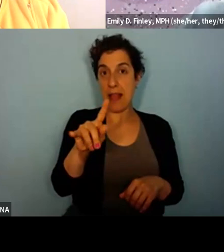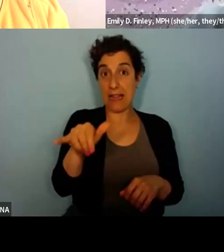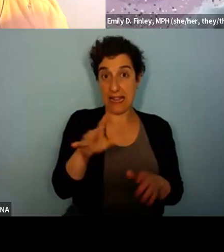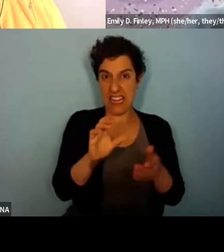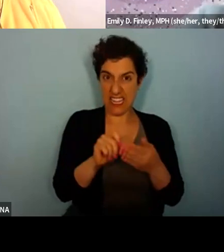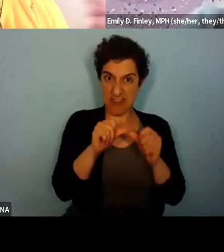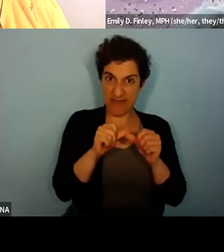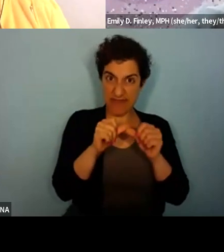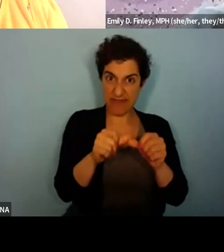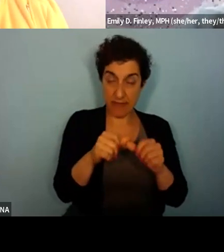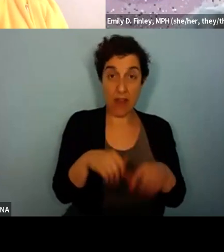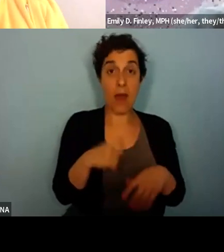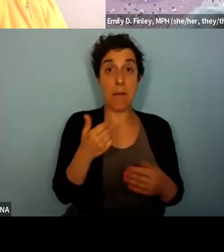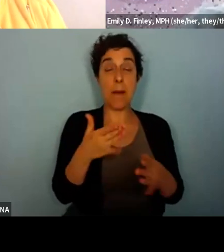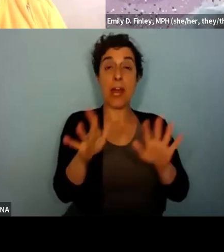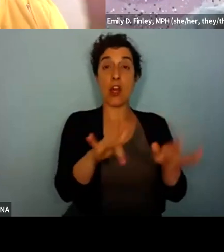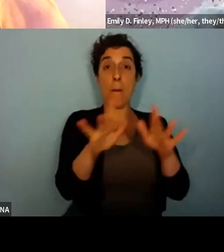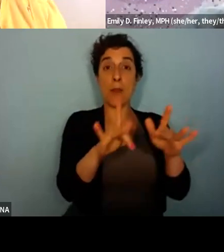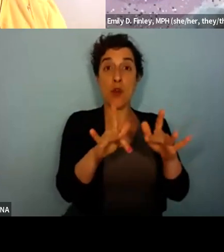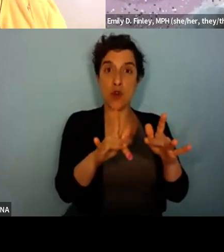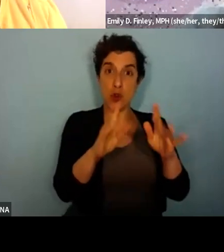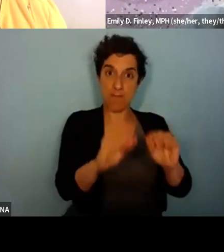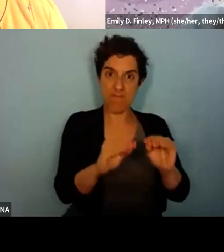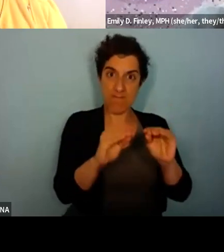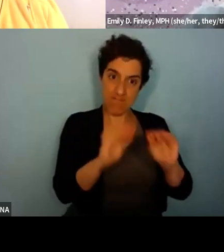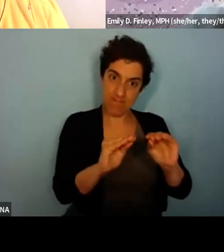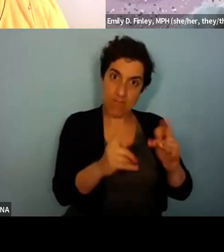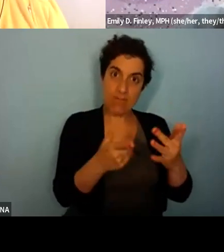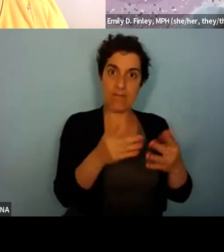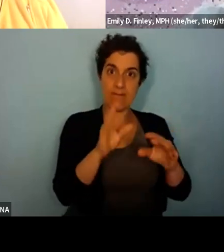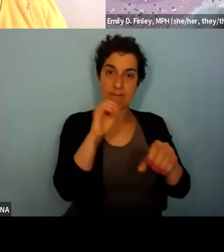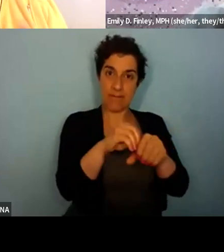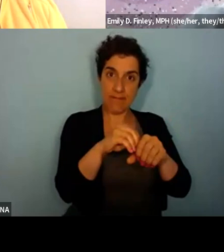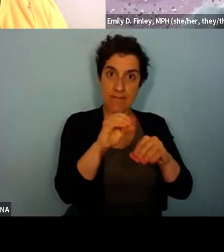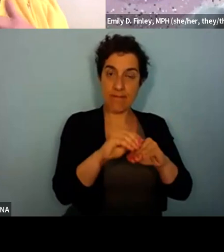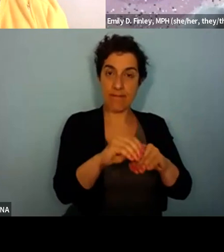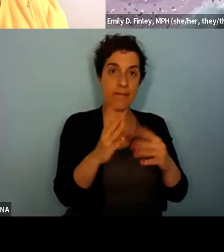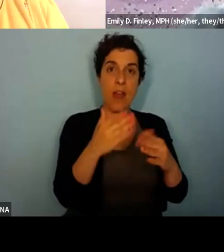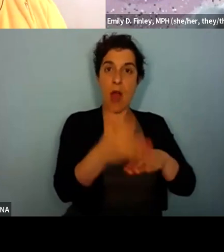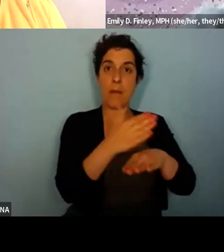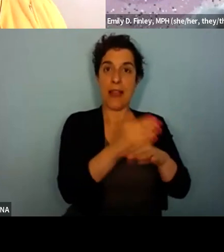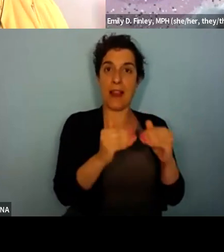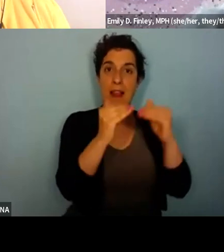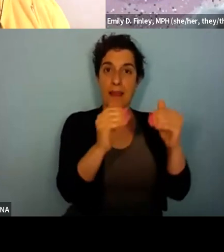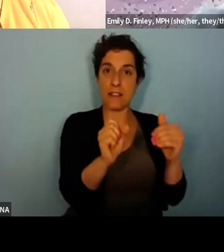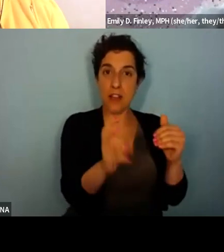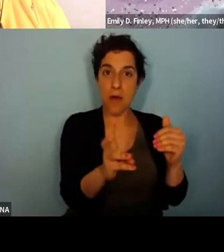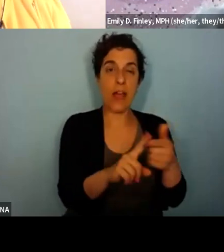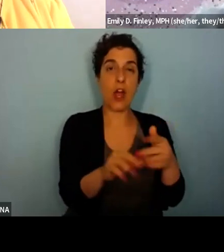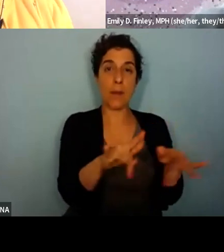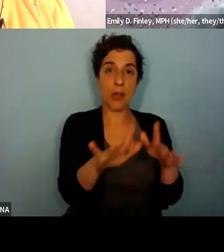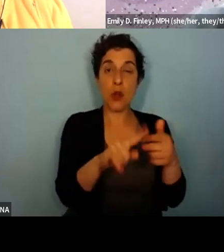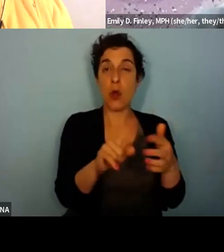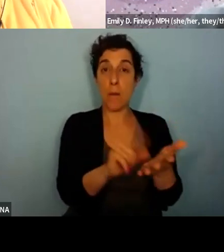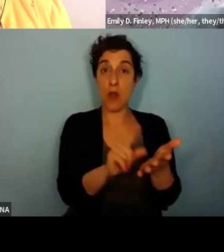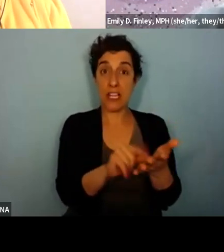some updating the computer and the software system, getting new printers, so we could, after the project ended,